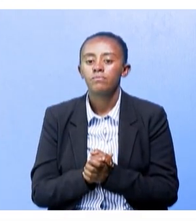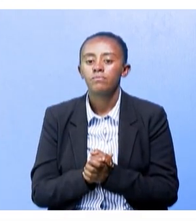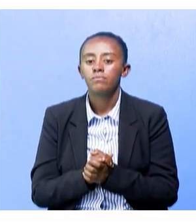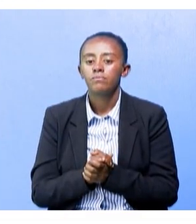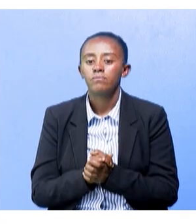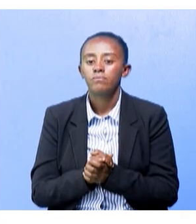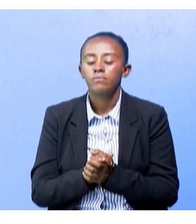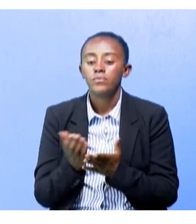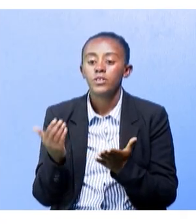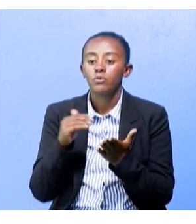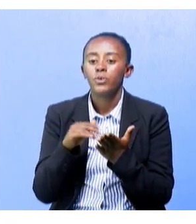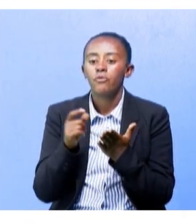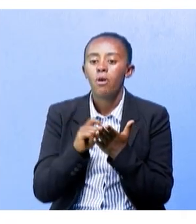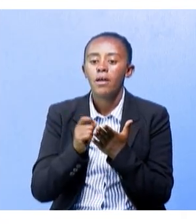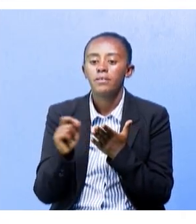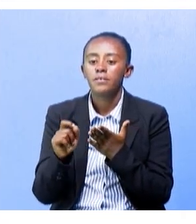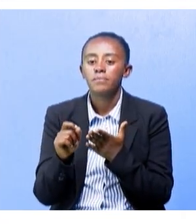Rewrite